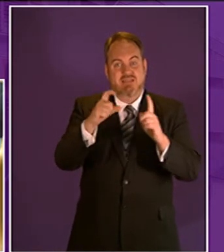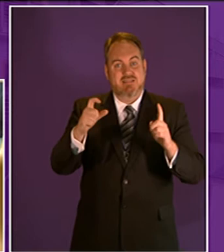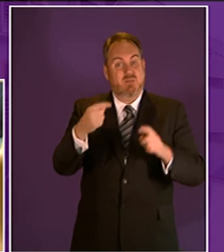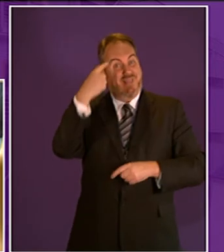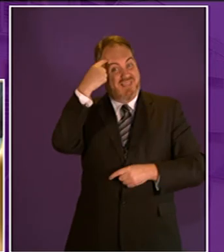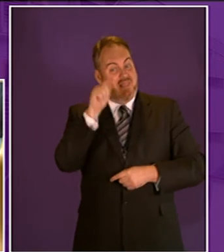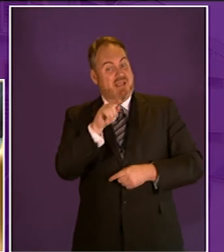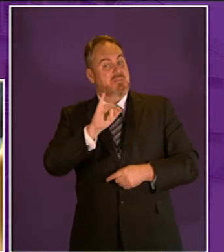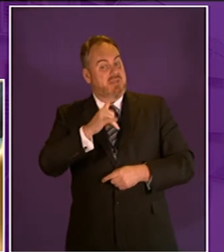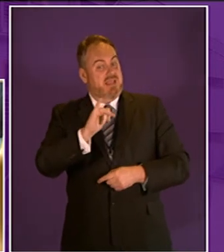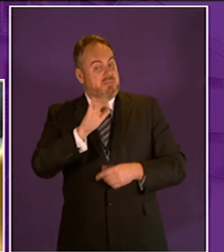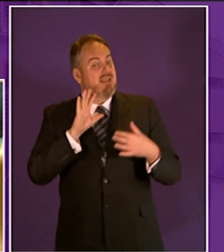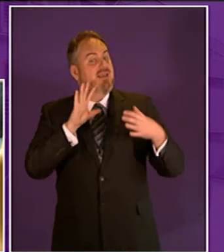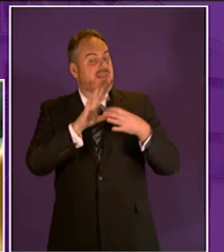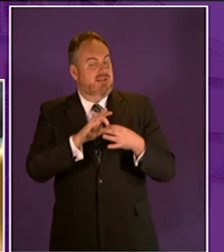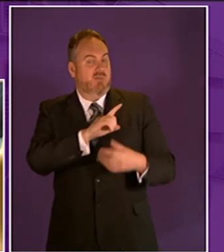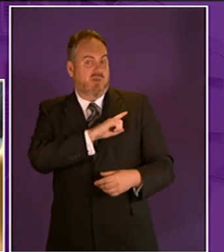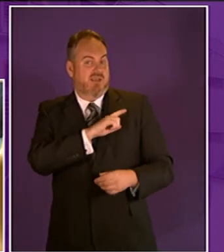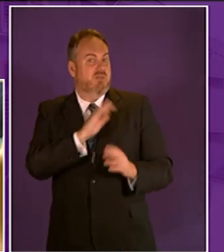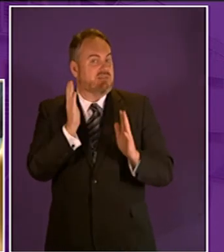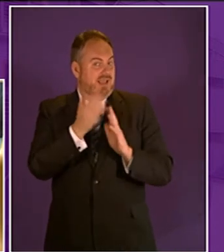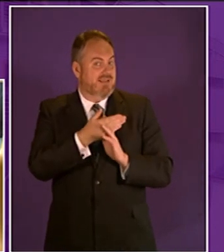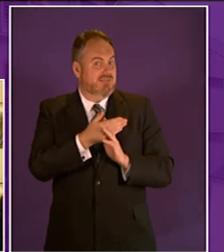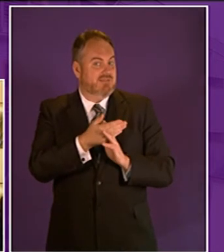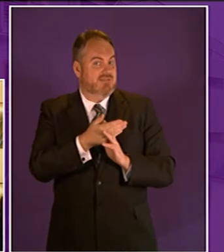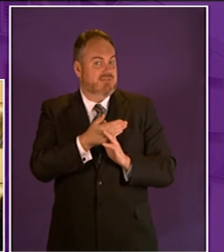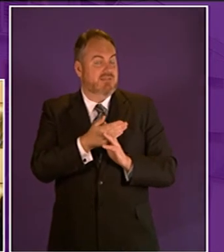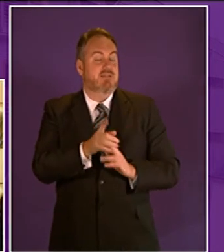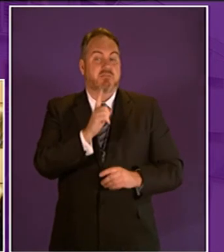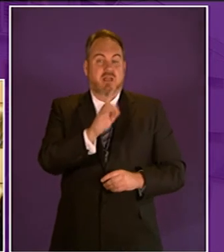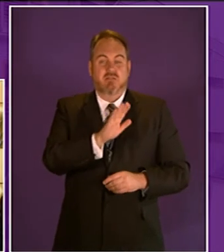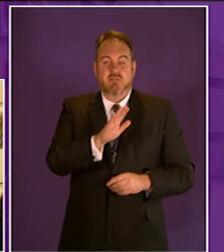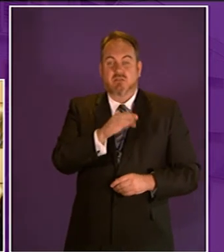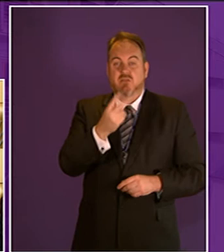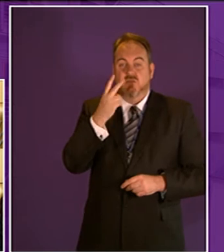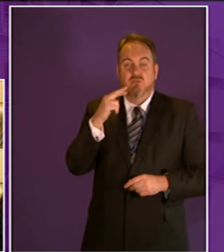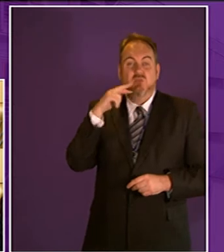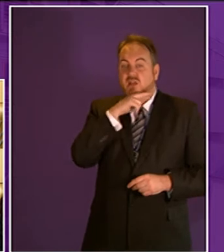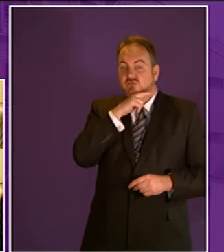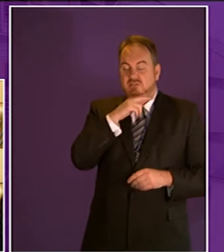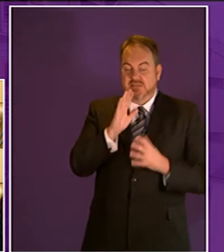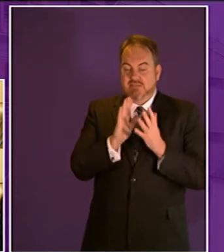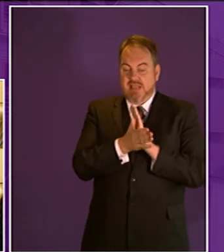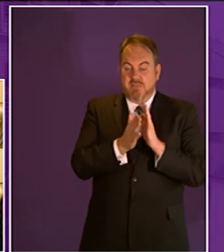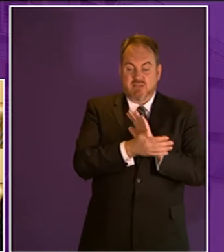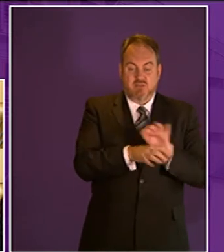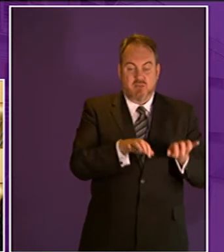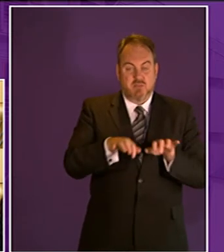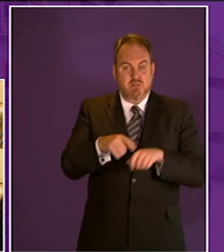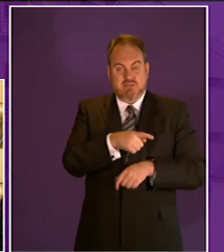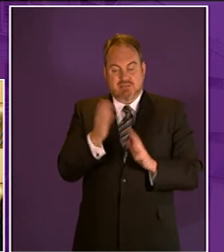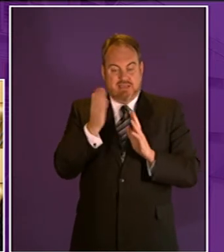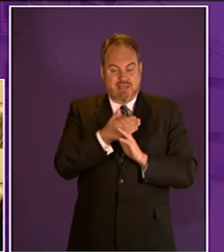still working on information around that. Over 200 infected devices have now been replaced through a